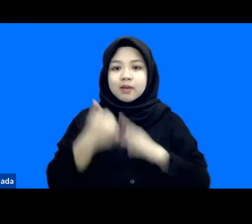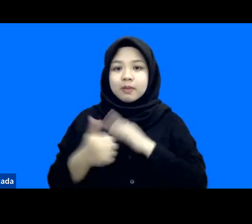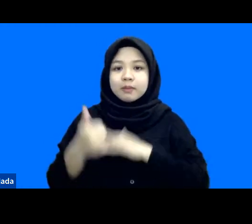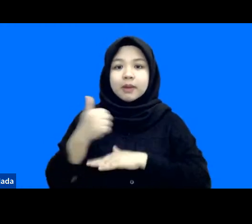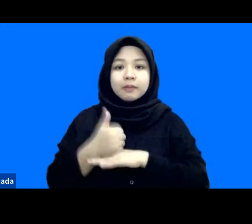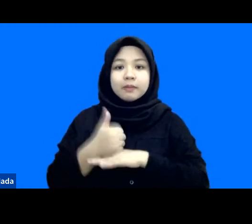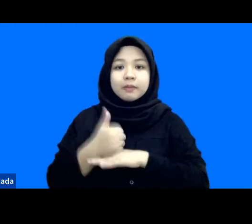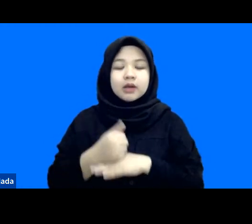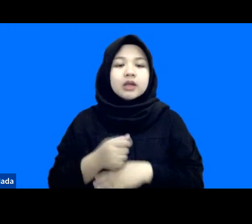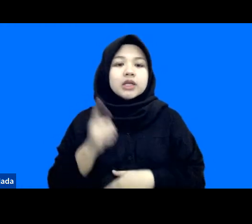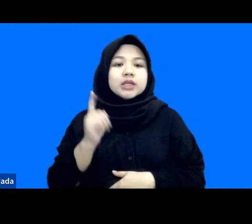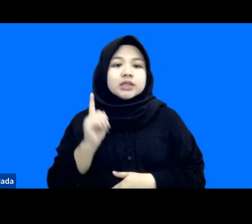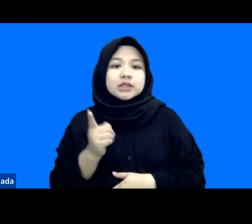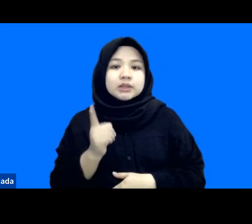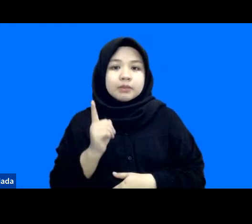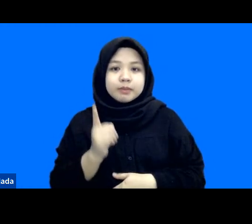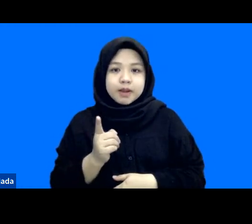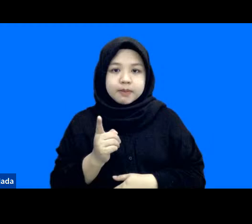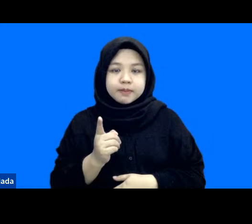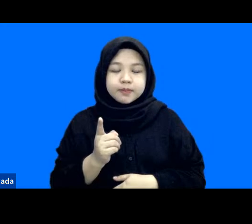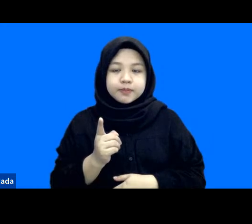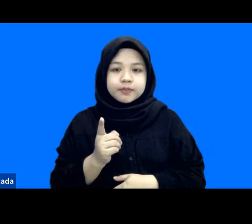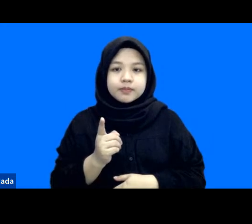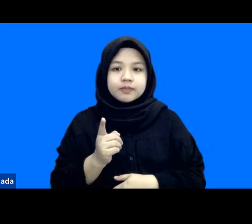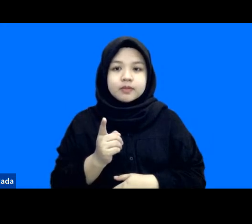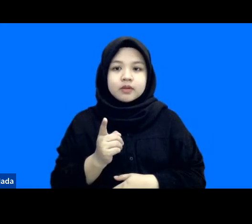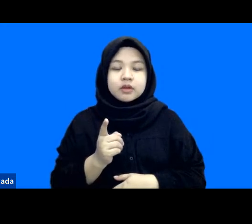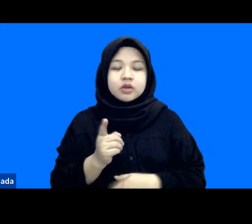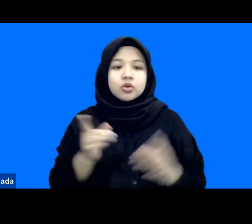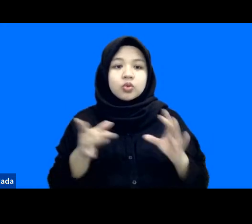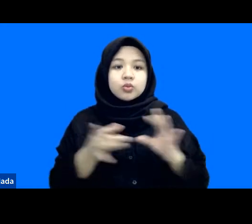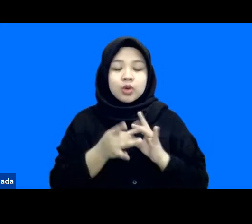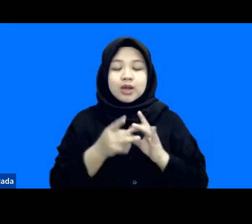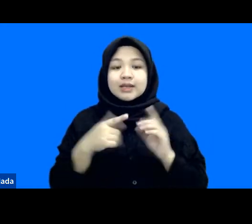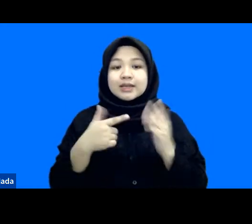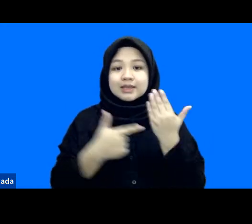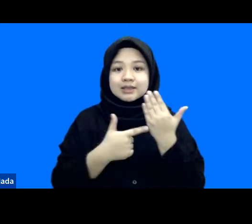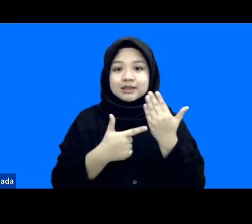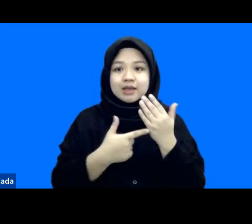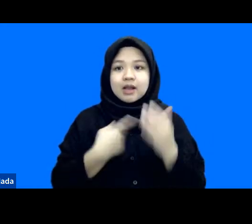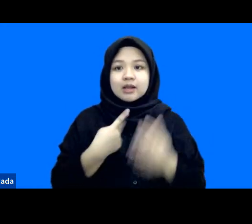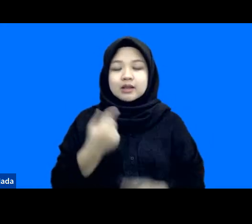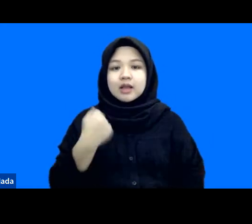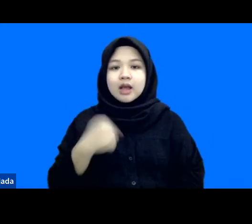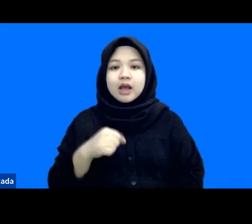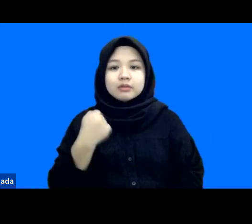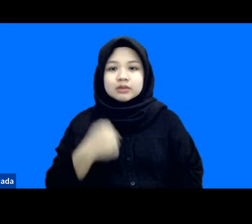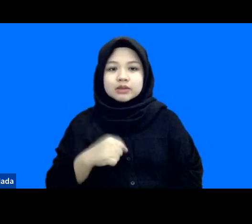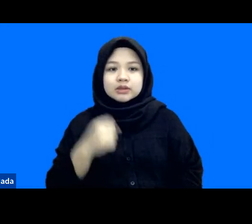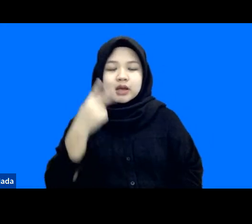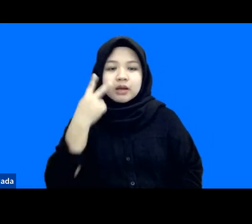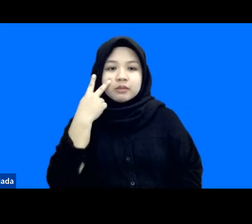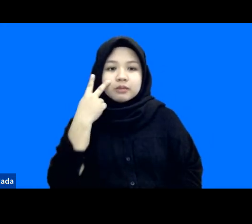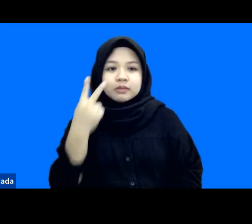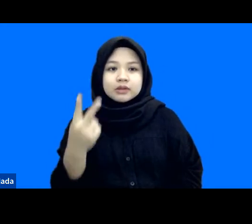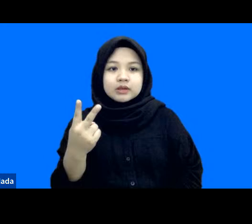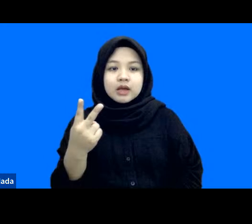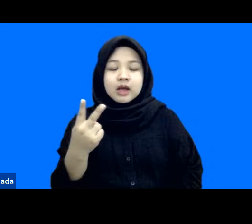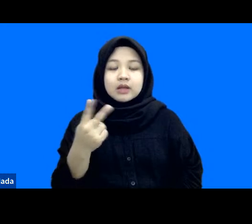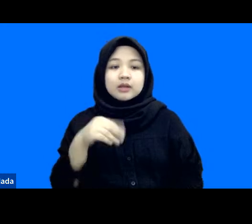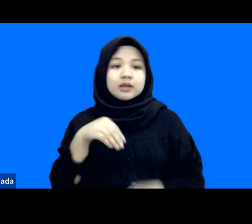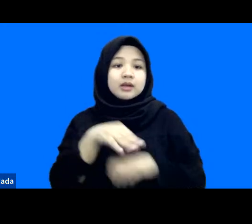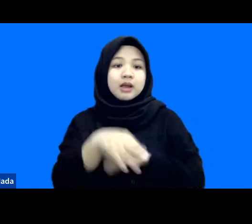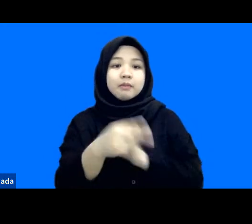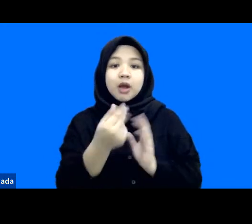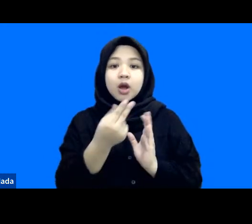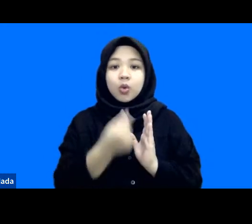on digitalizations, we cannot solely looking at financial gain and